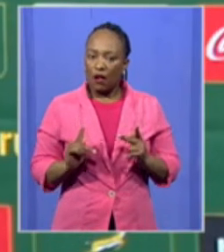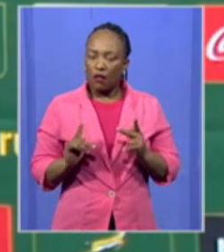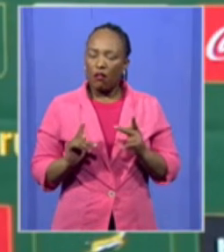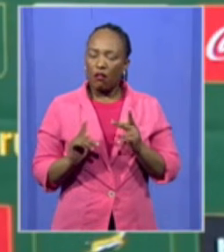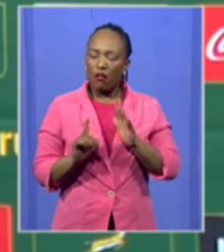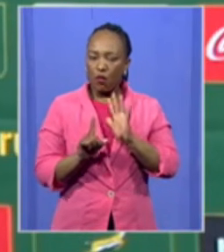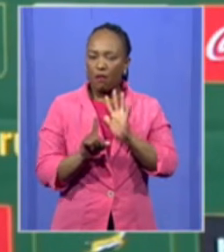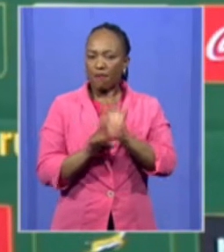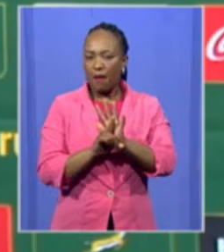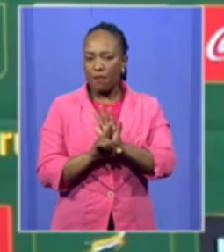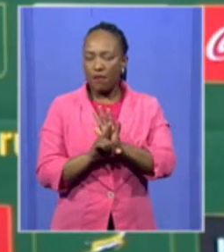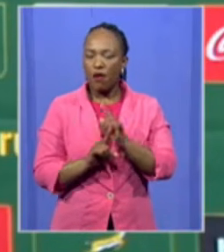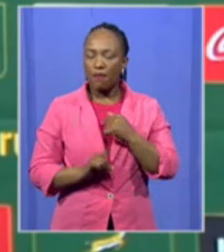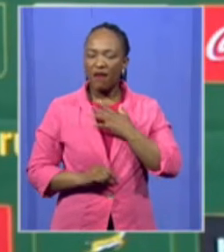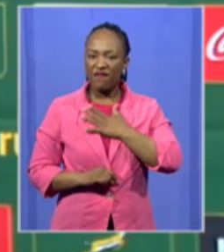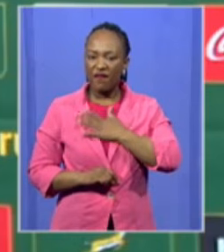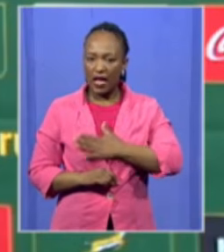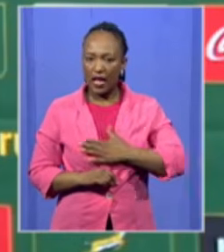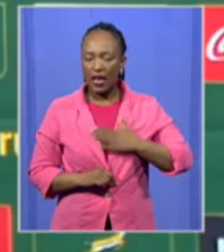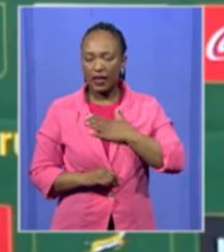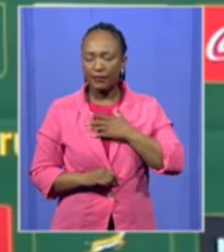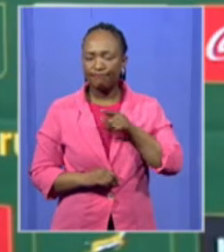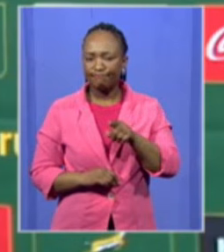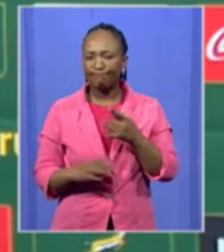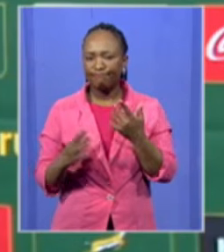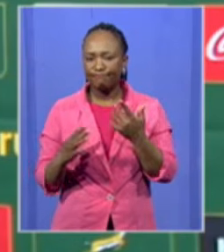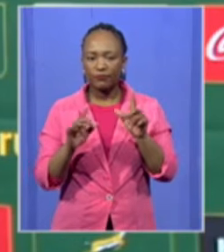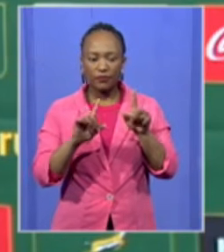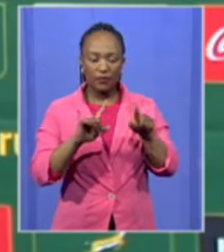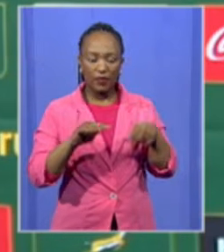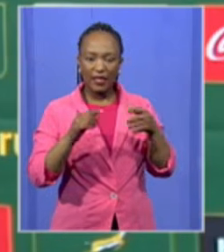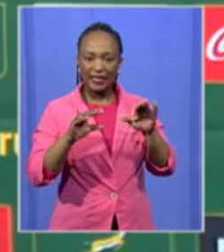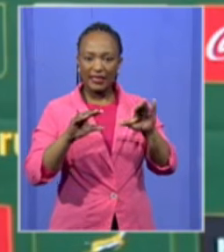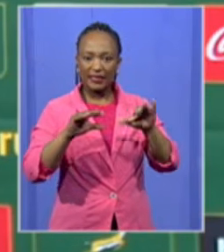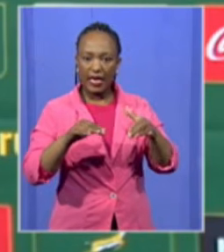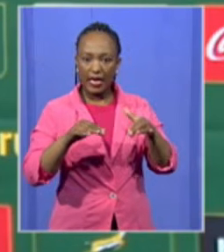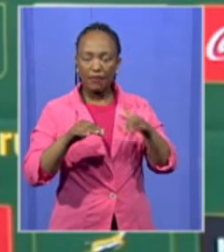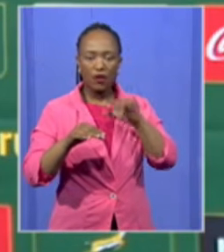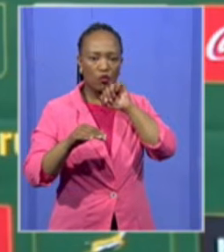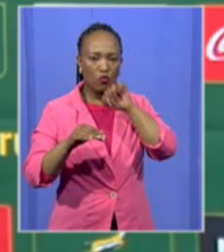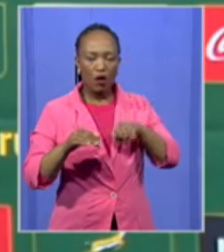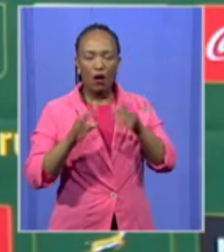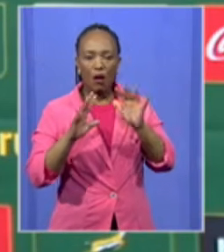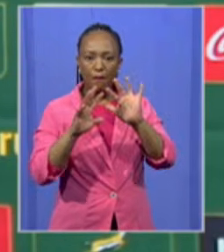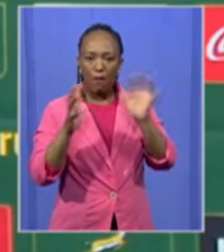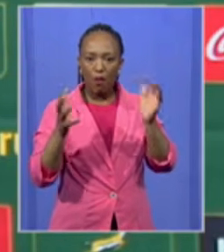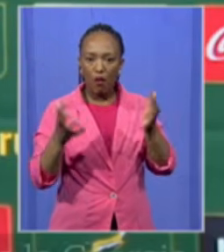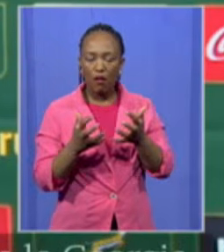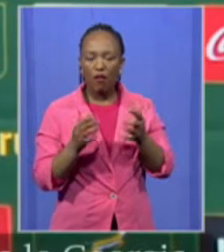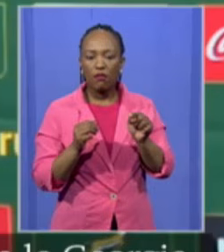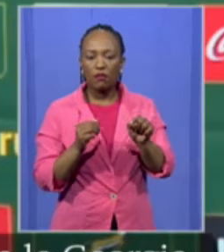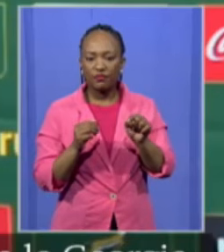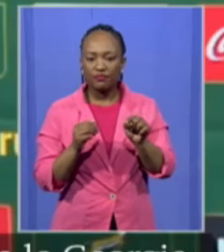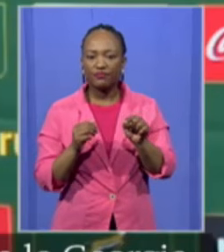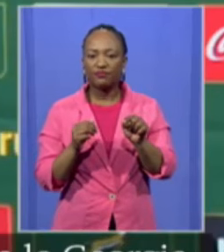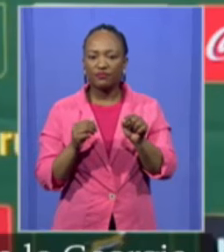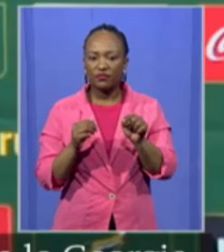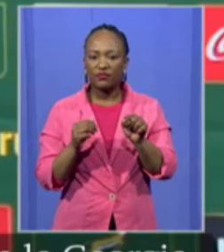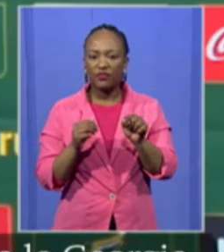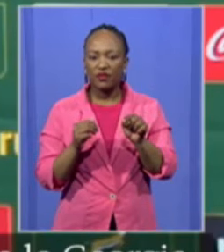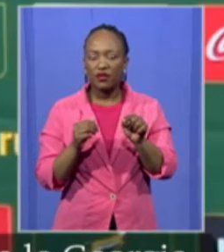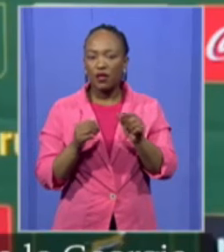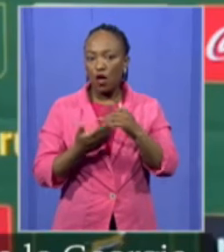like they're a team that likes to play around with the ball and a team that is expensive. Obviously, with the type of players that